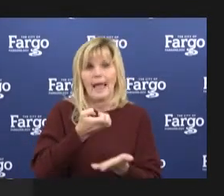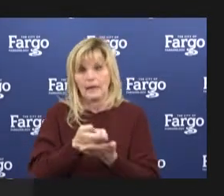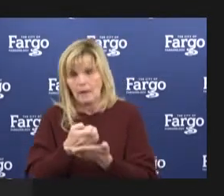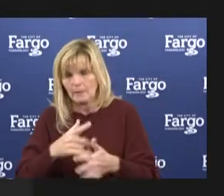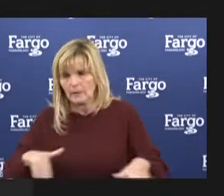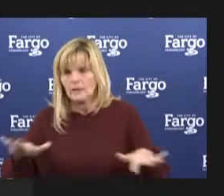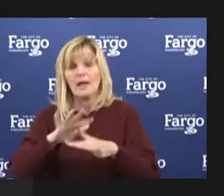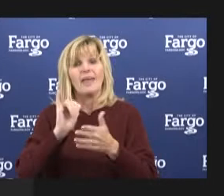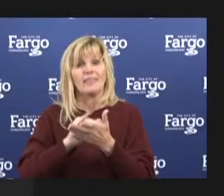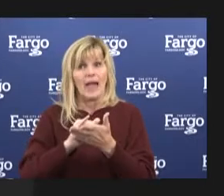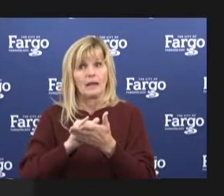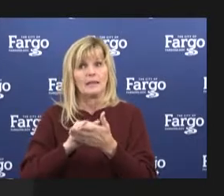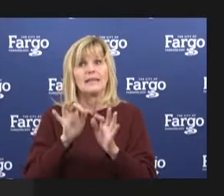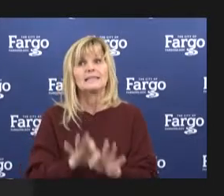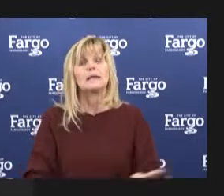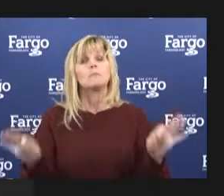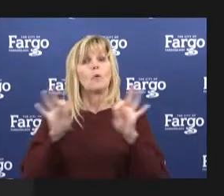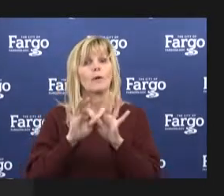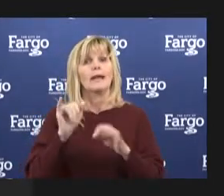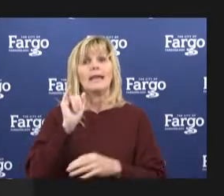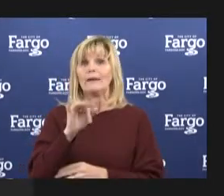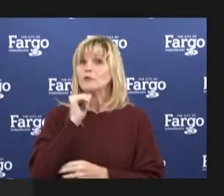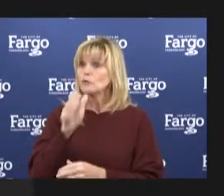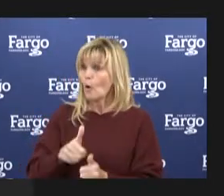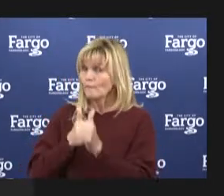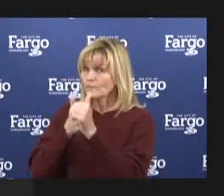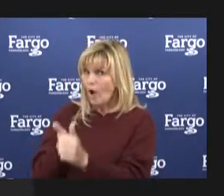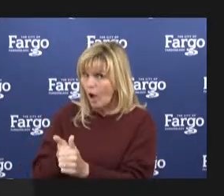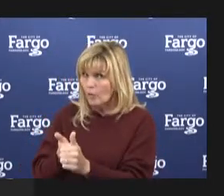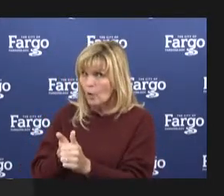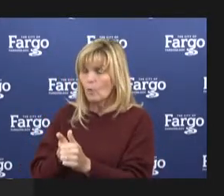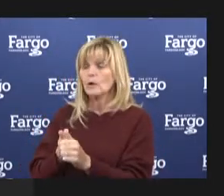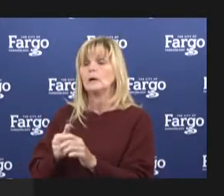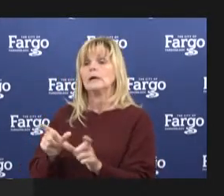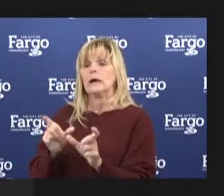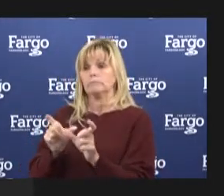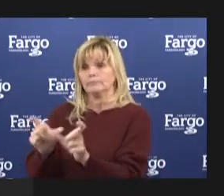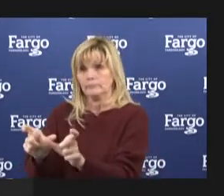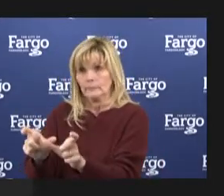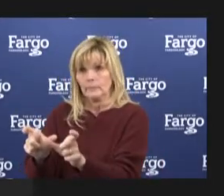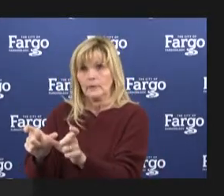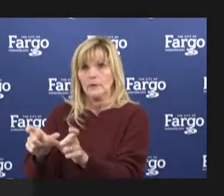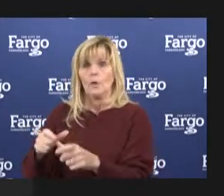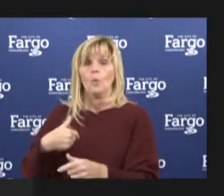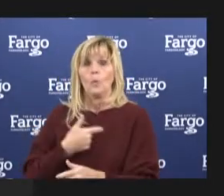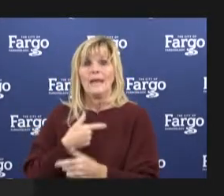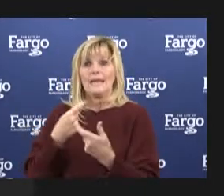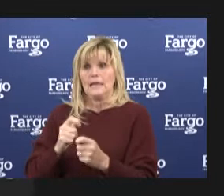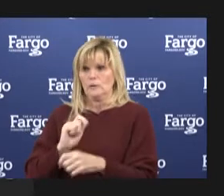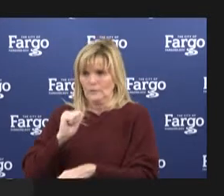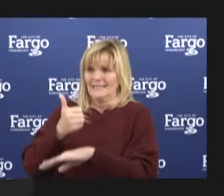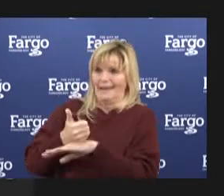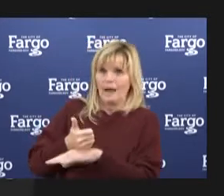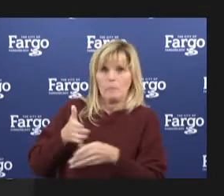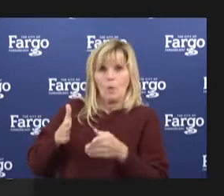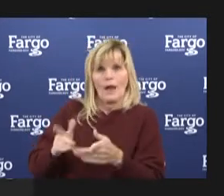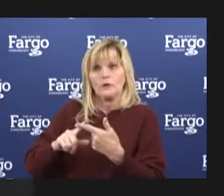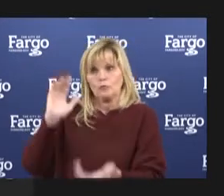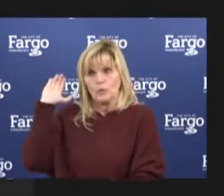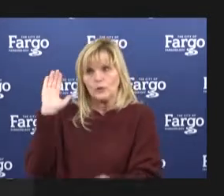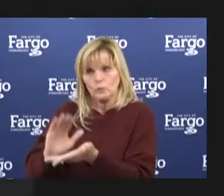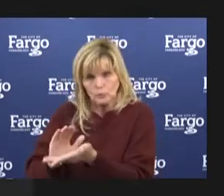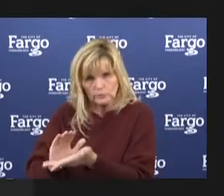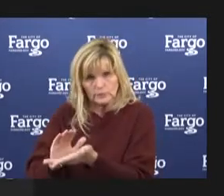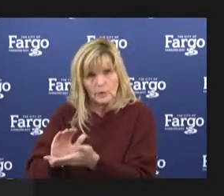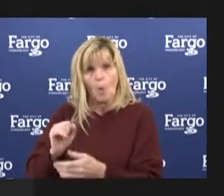is a necessary step that, if not followed, will provide an environment where ongoing exposures continue to allow this virus to